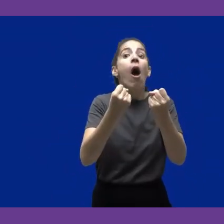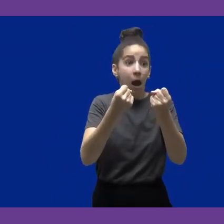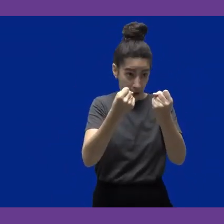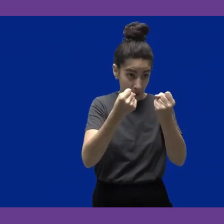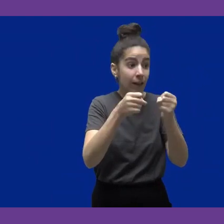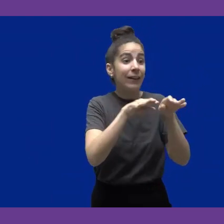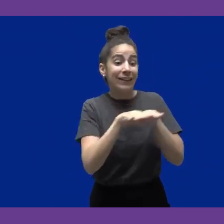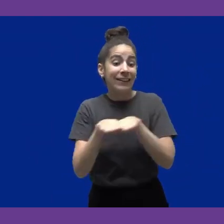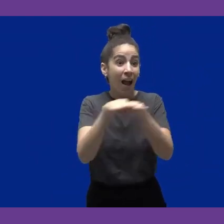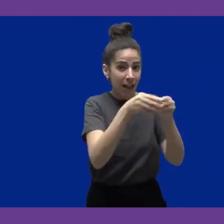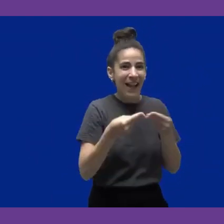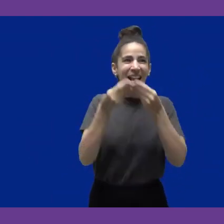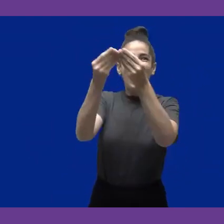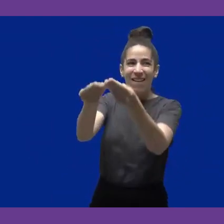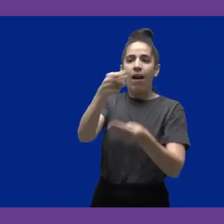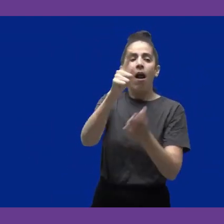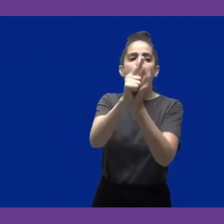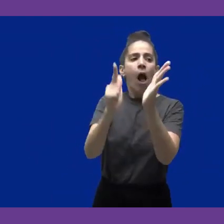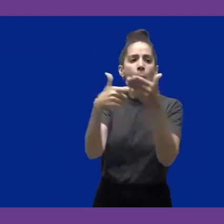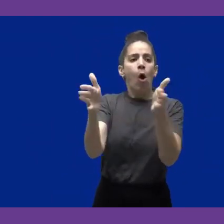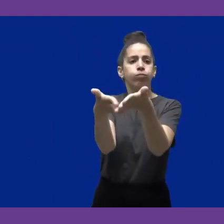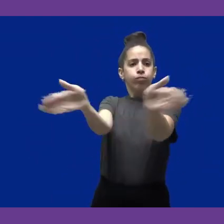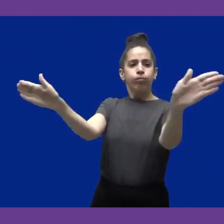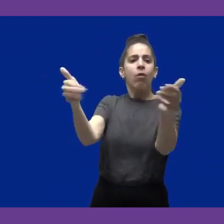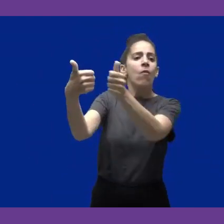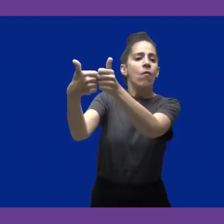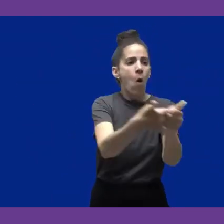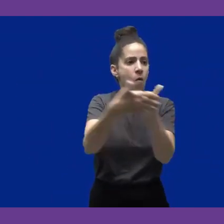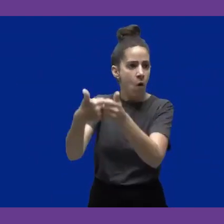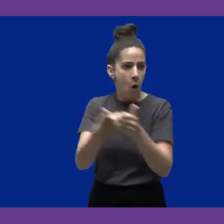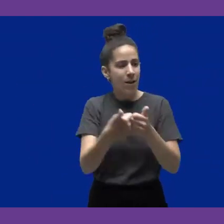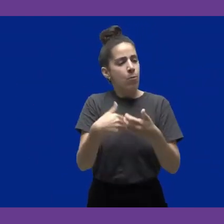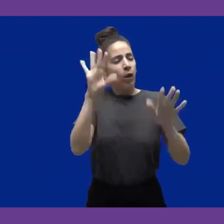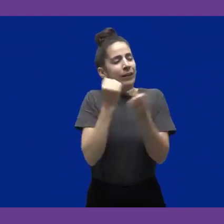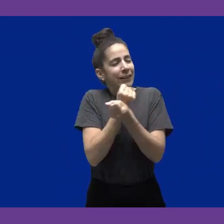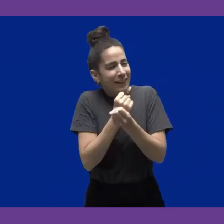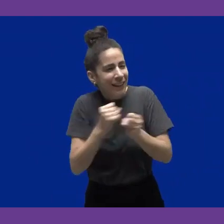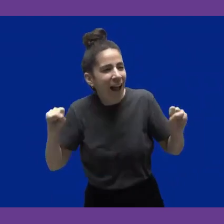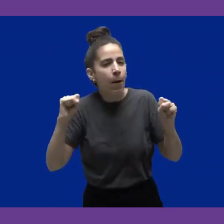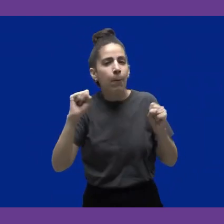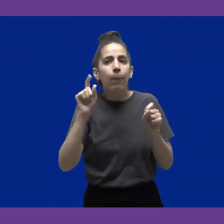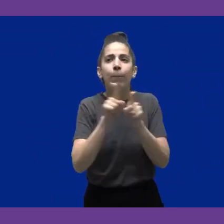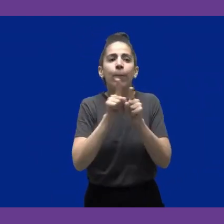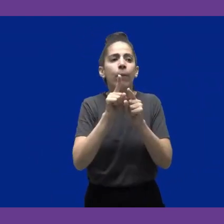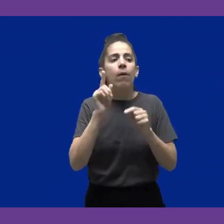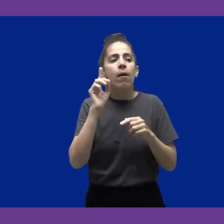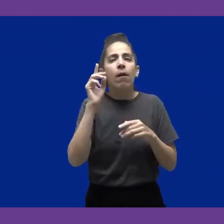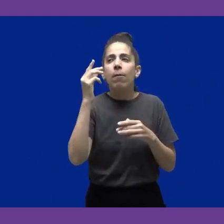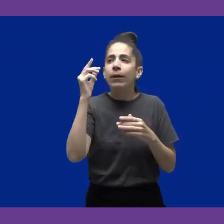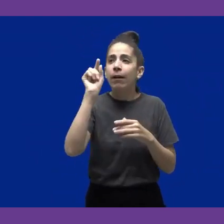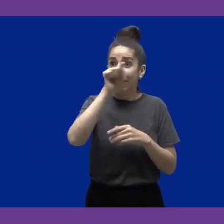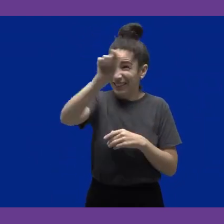are complying with the having presumption of conformity with that directive. But most important,